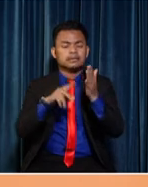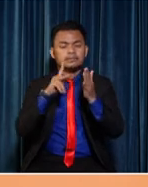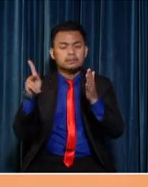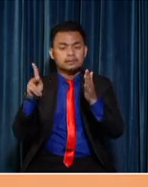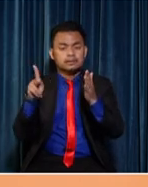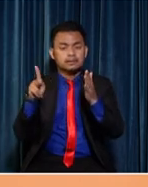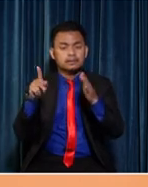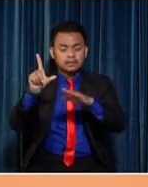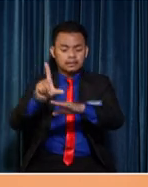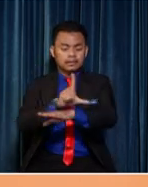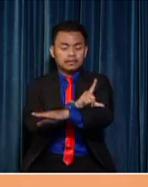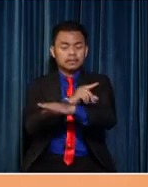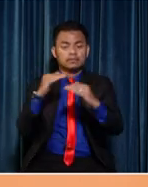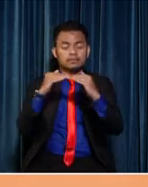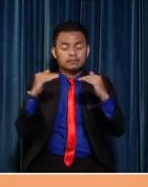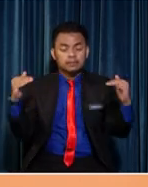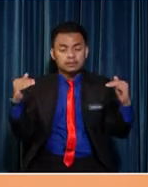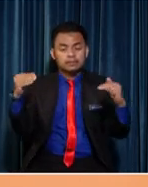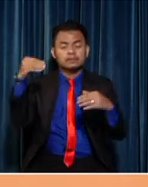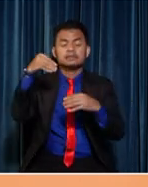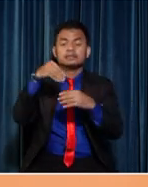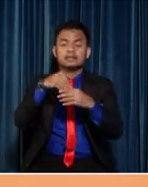of the plank in centimeter?